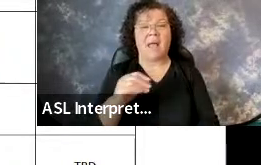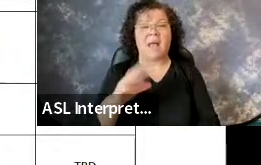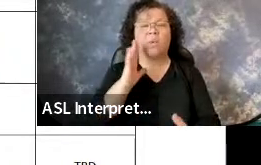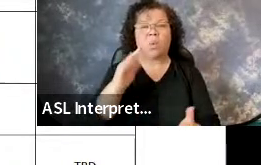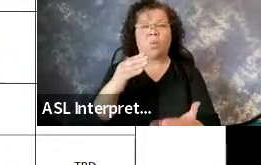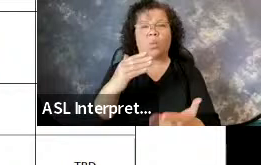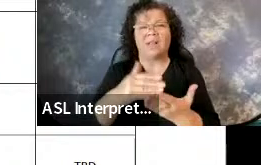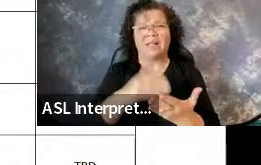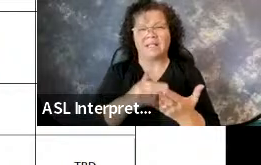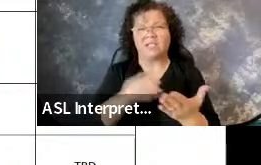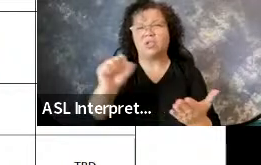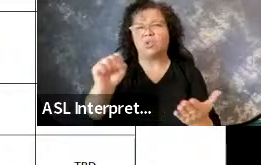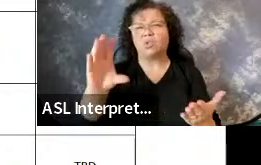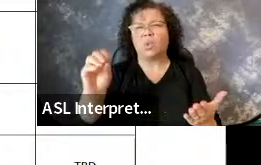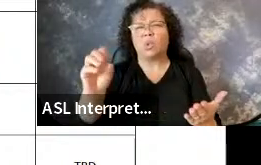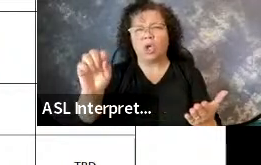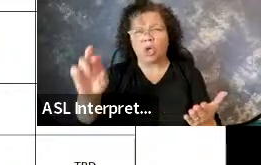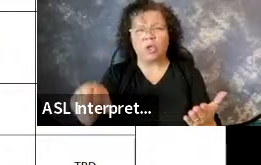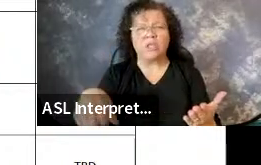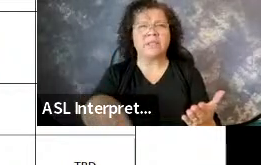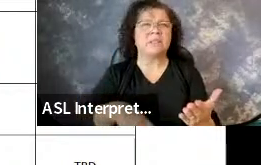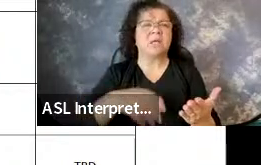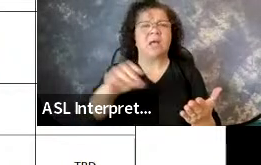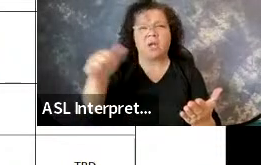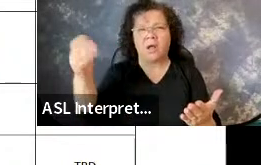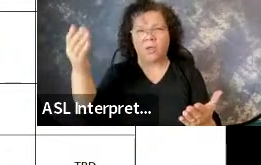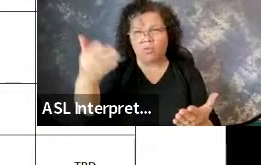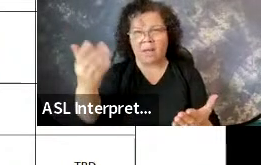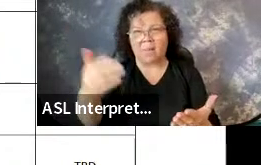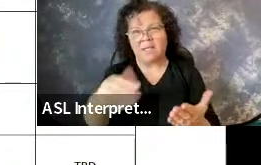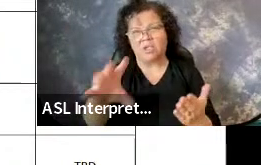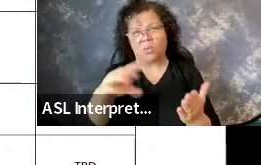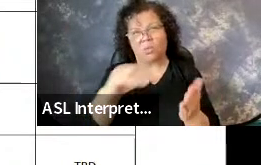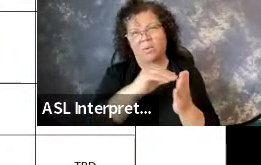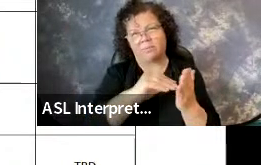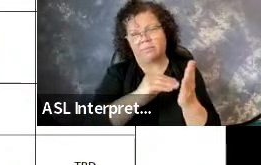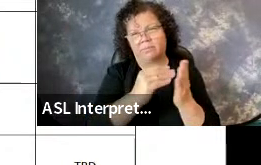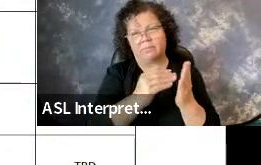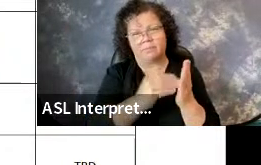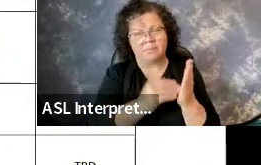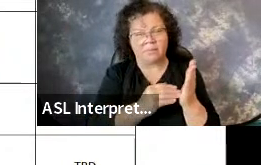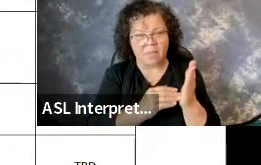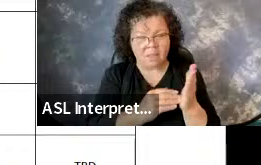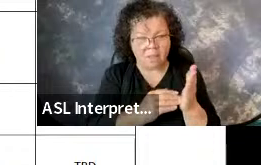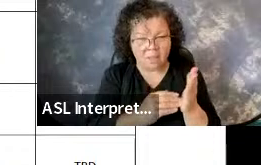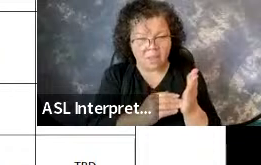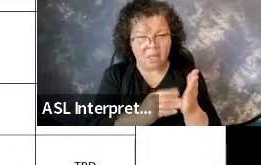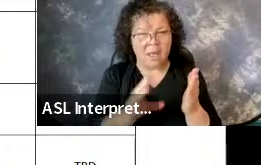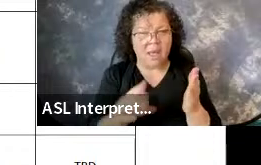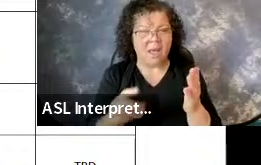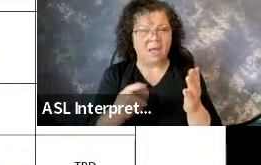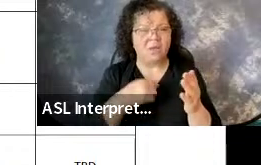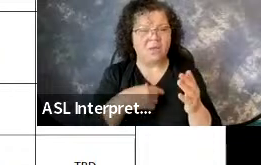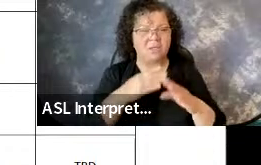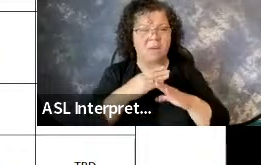things that we talked about in one of the other recommendations, and the intentionality of the separation of the barrier.